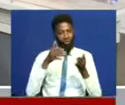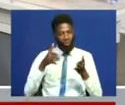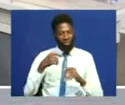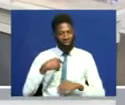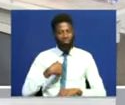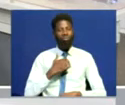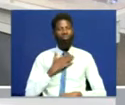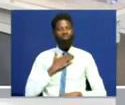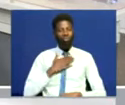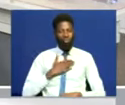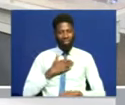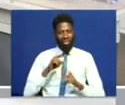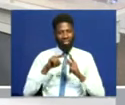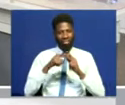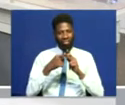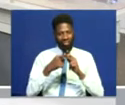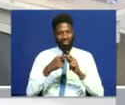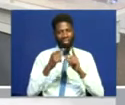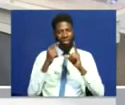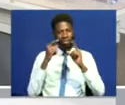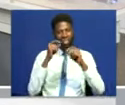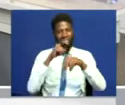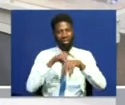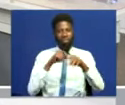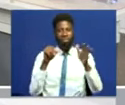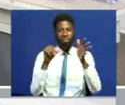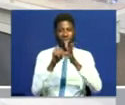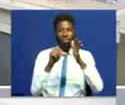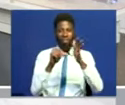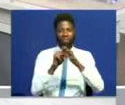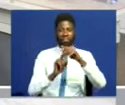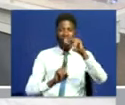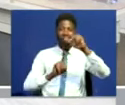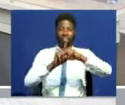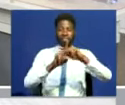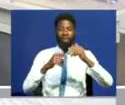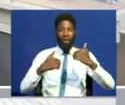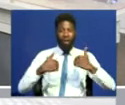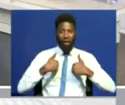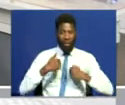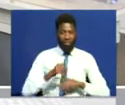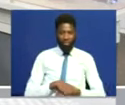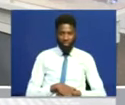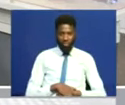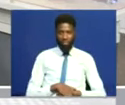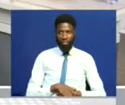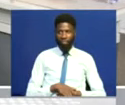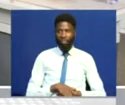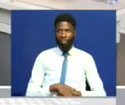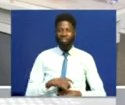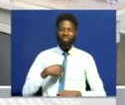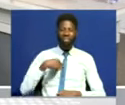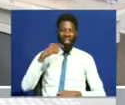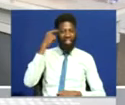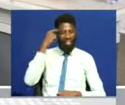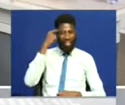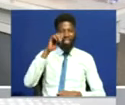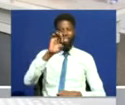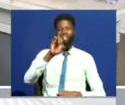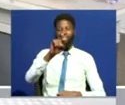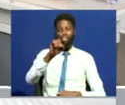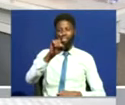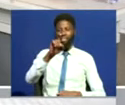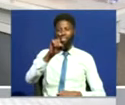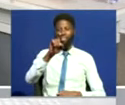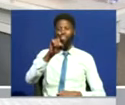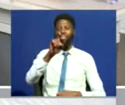from when we have disasters. If it was drought, I think the executive arm of government would be out there,